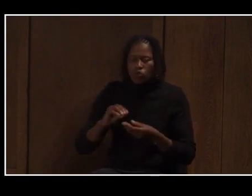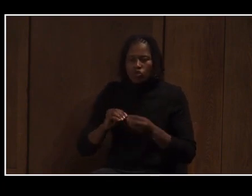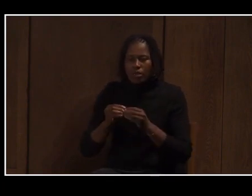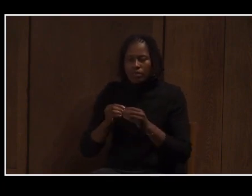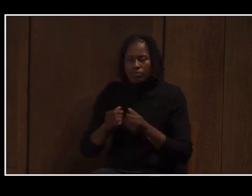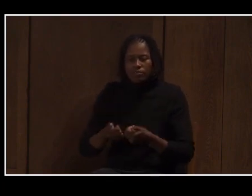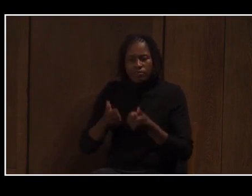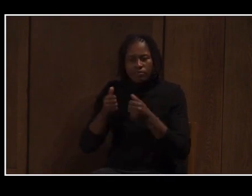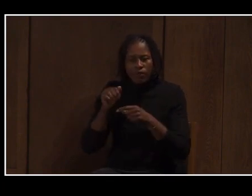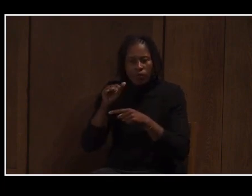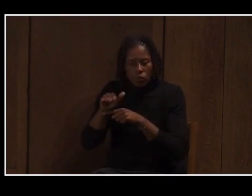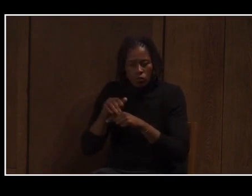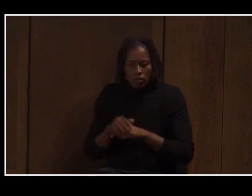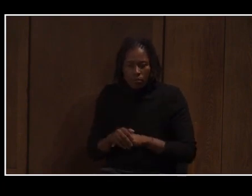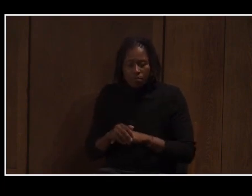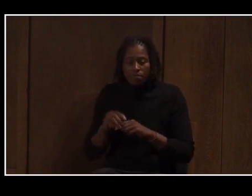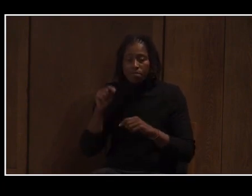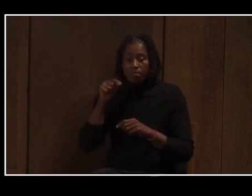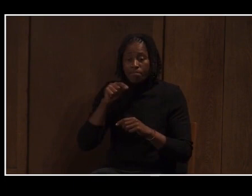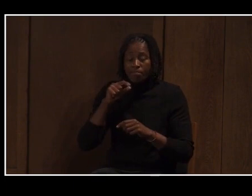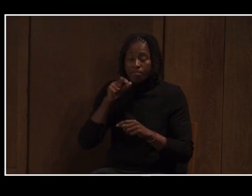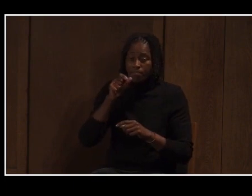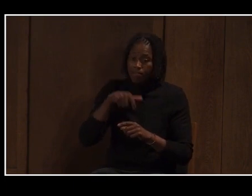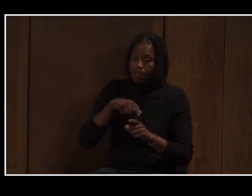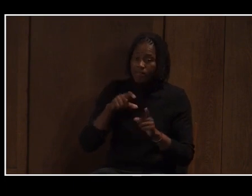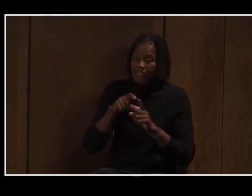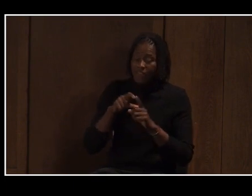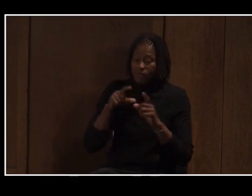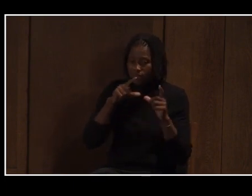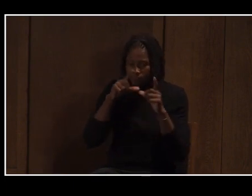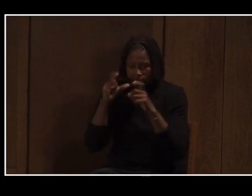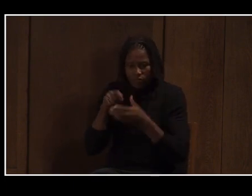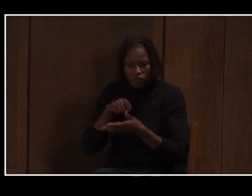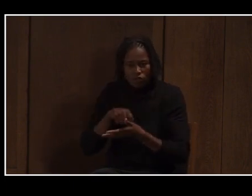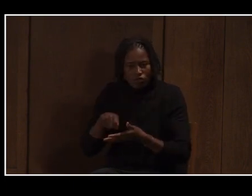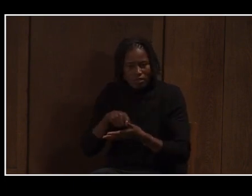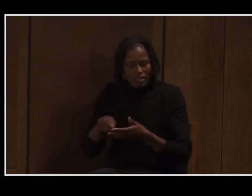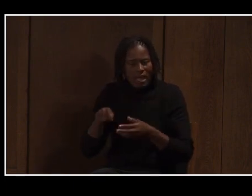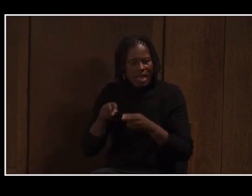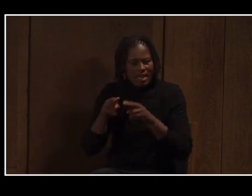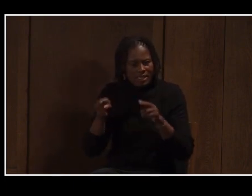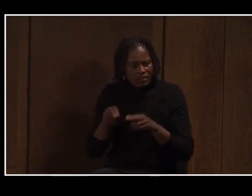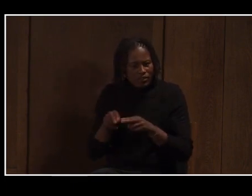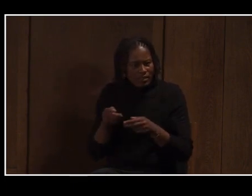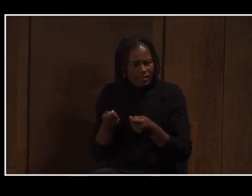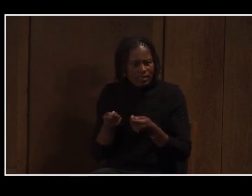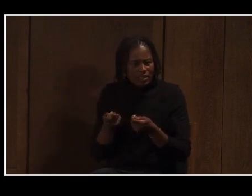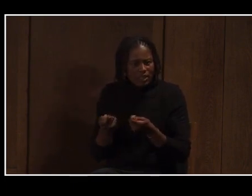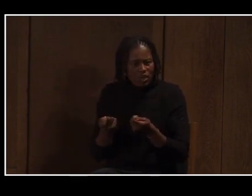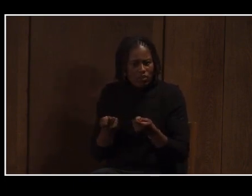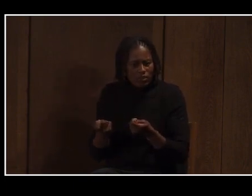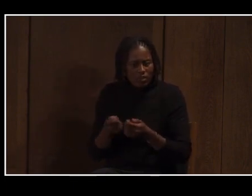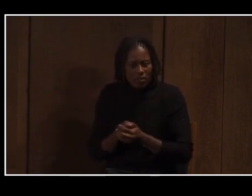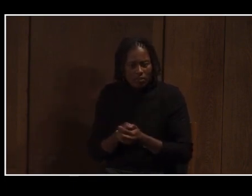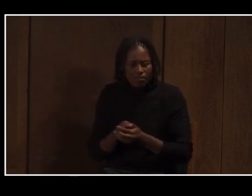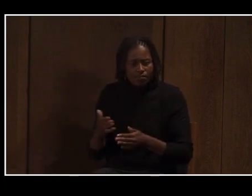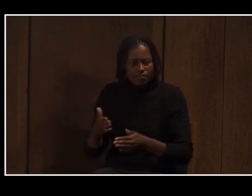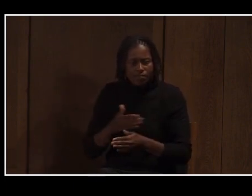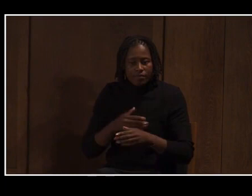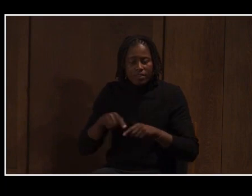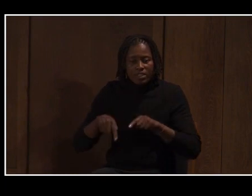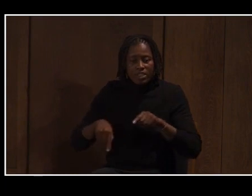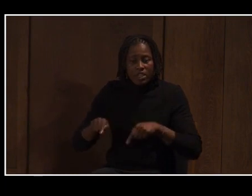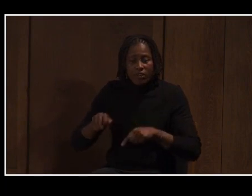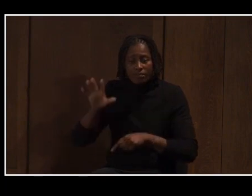David is a photographer, writer, curator, and artistic director of the International Curators Forum. He was formerly acting director of the National